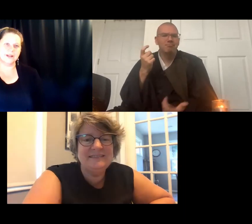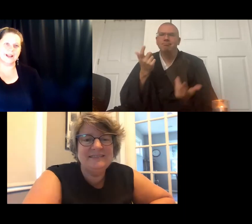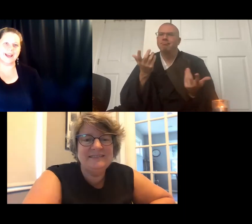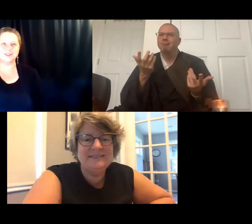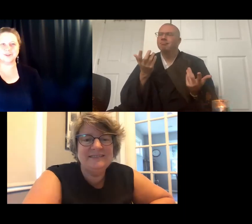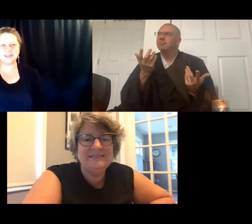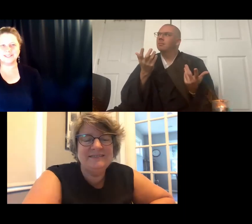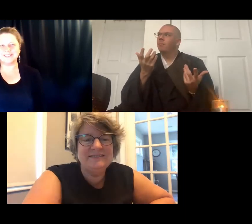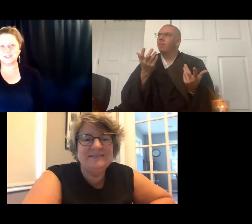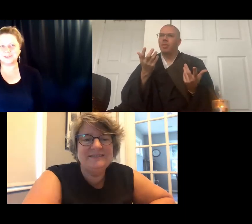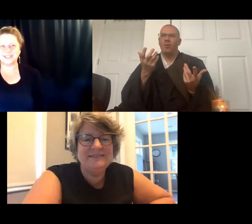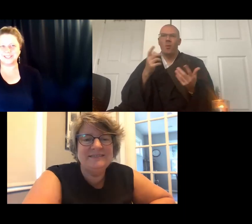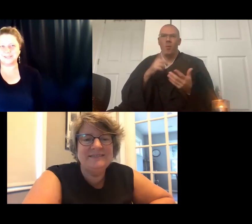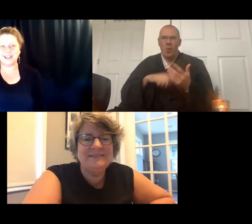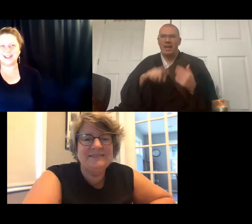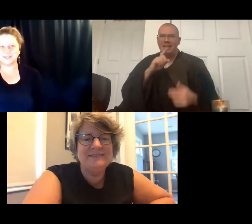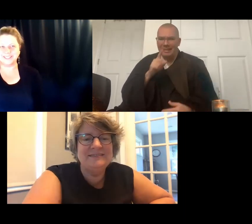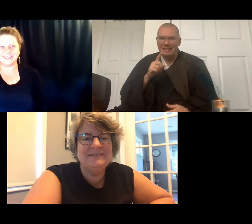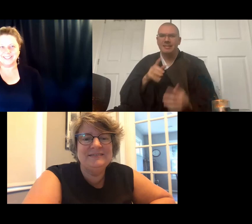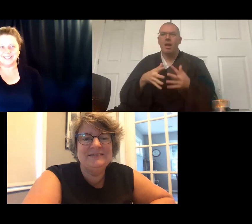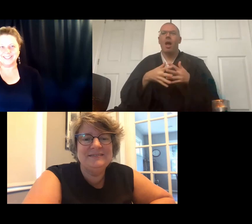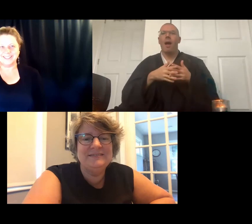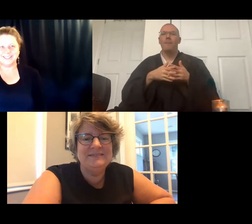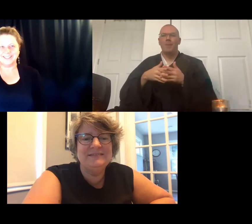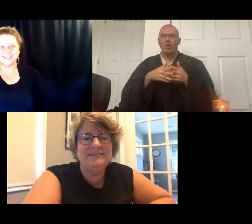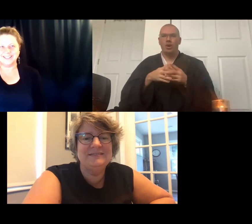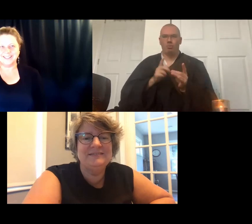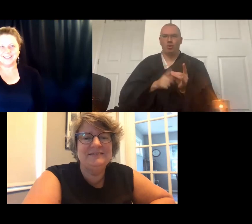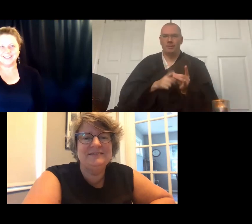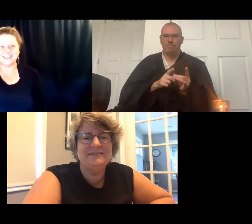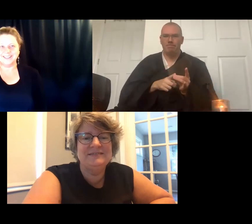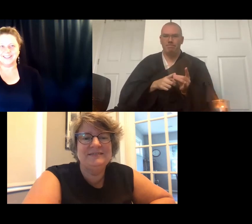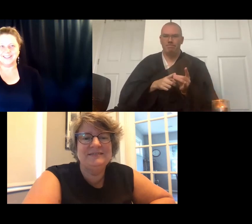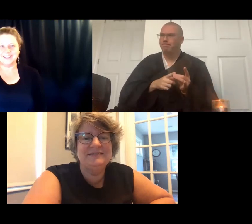And your question is interesting to me, actually.